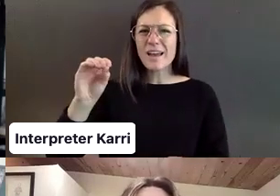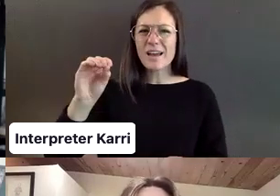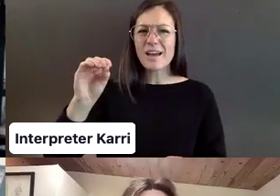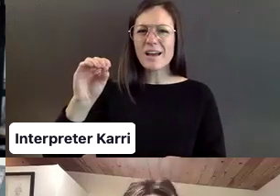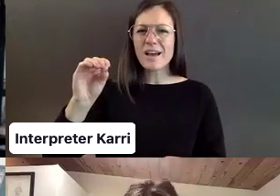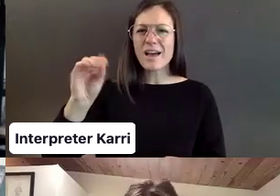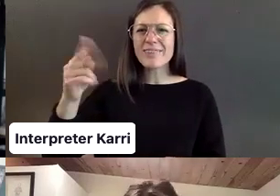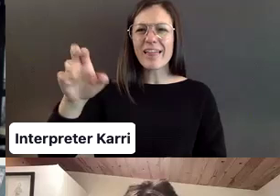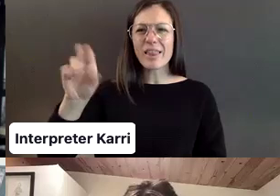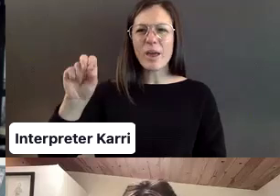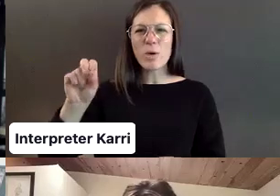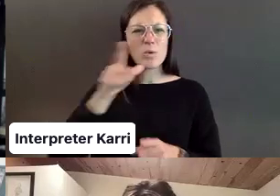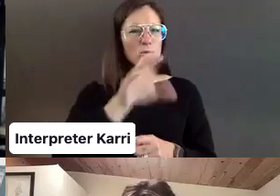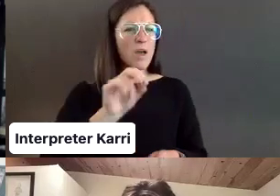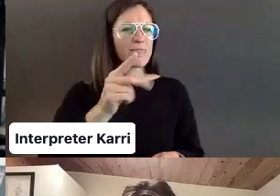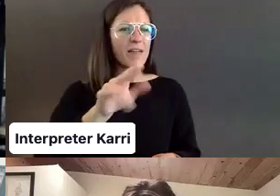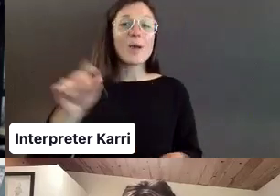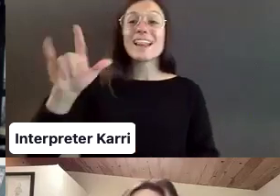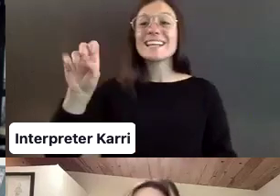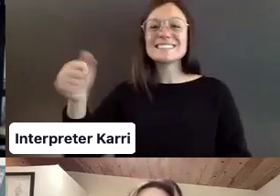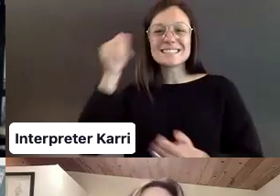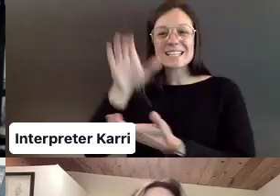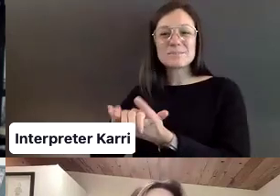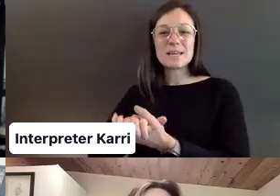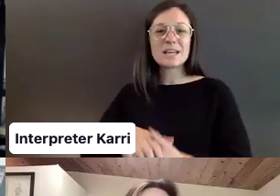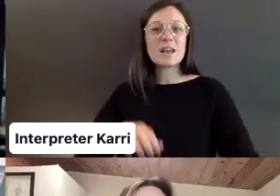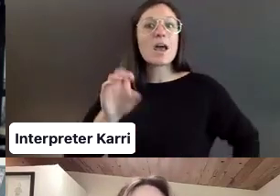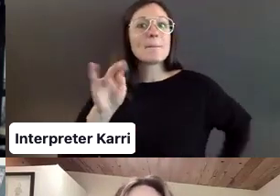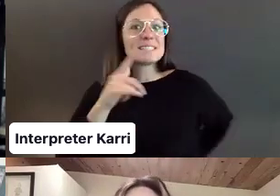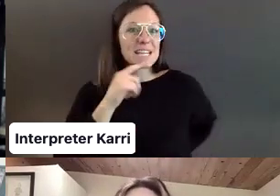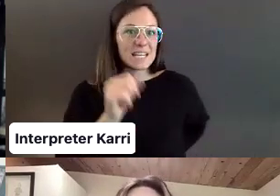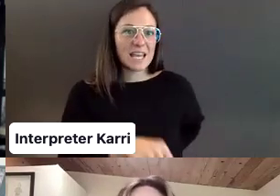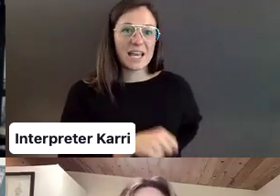your Othello? Lisa's husband. Oh, yes.